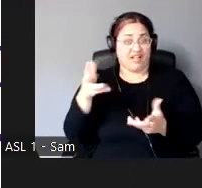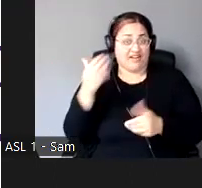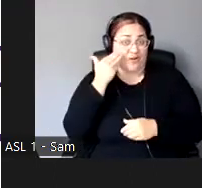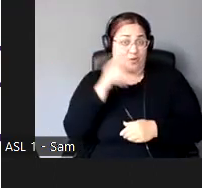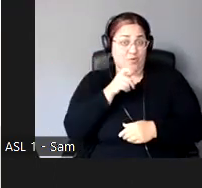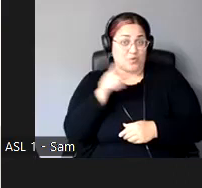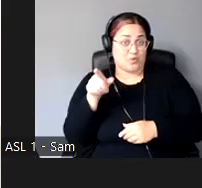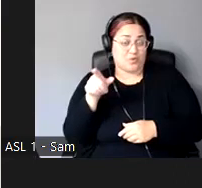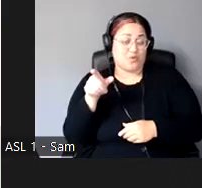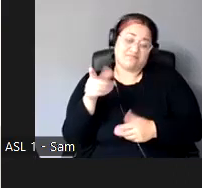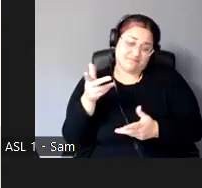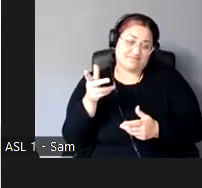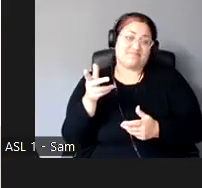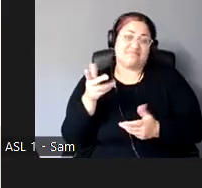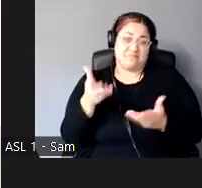experiencing these forms of abuse.